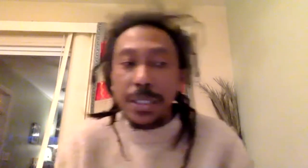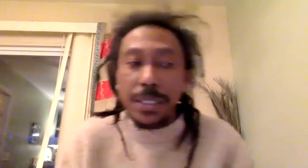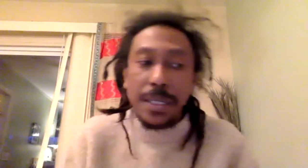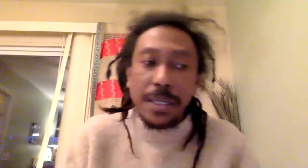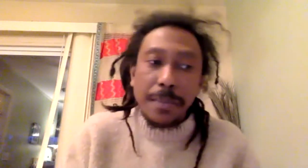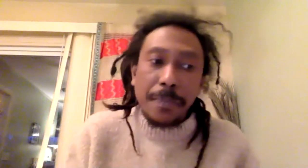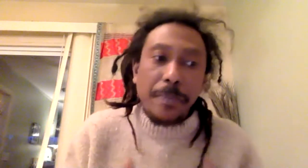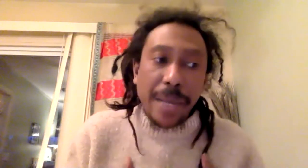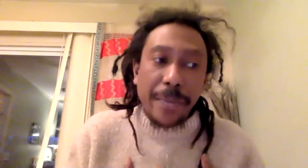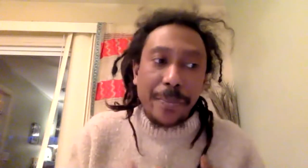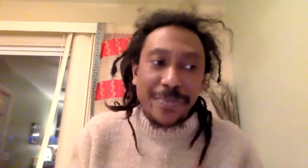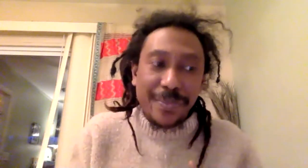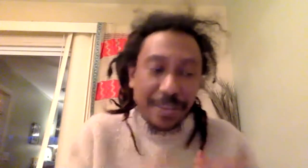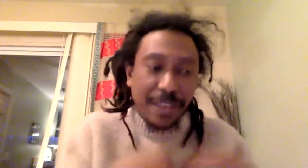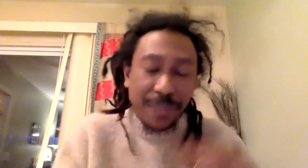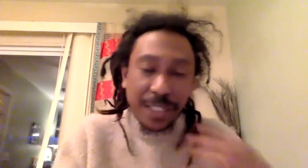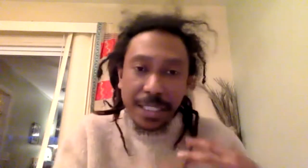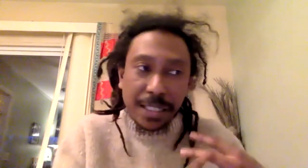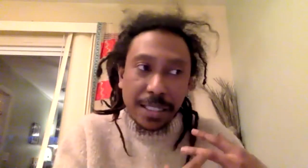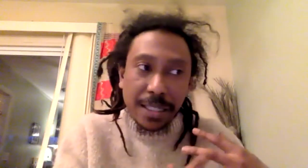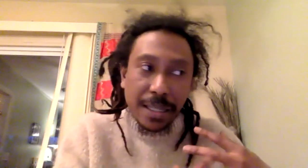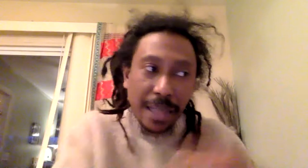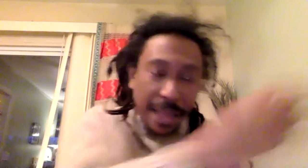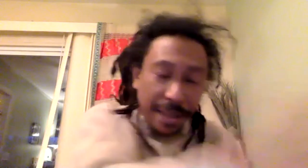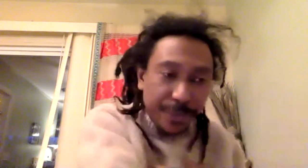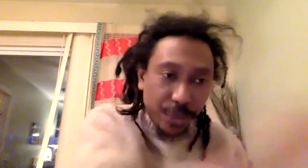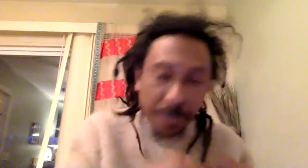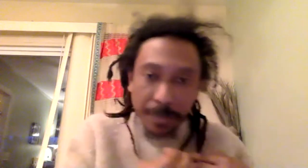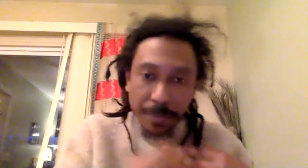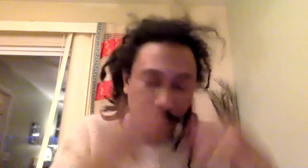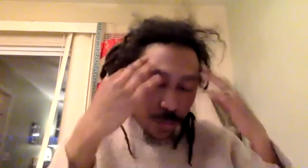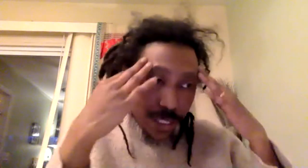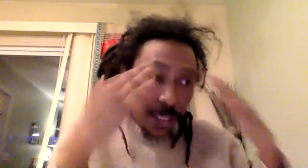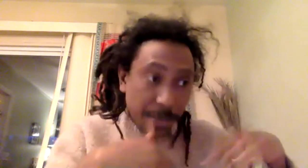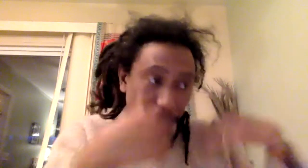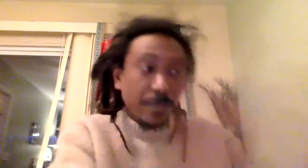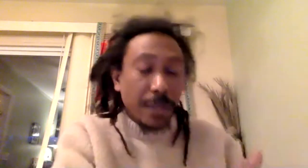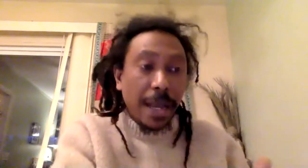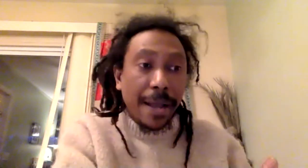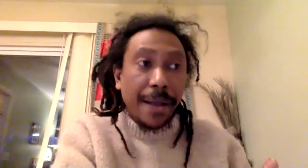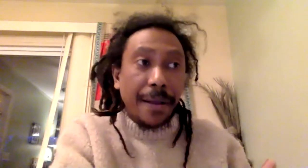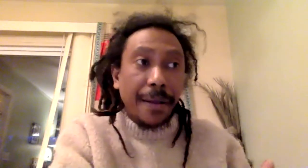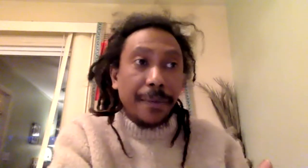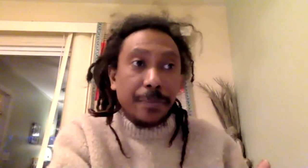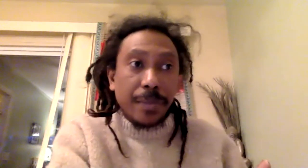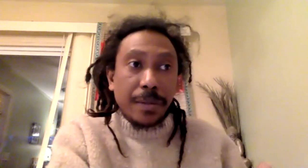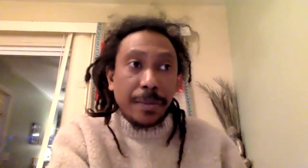important, because the thing is, I have to really,